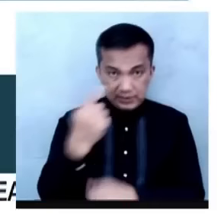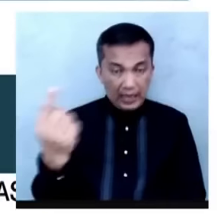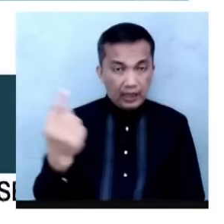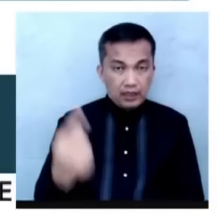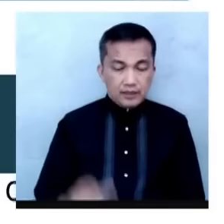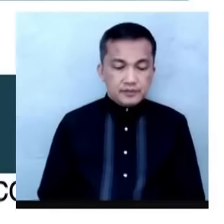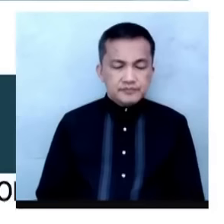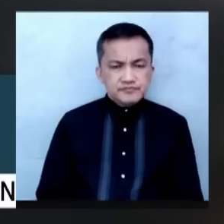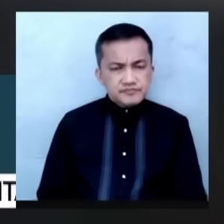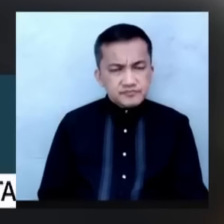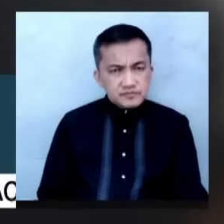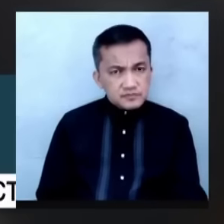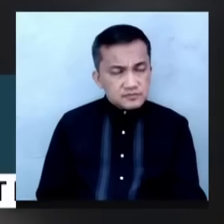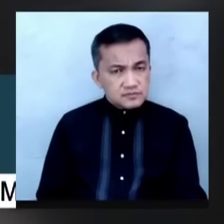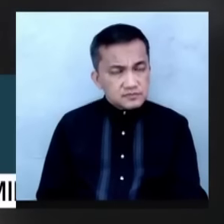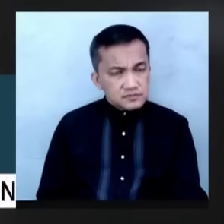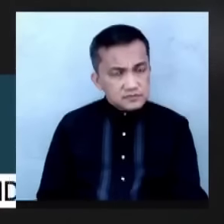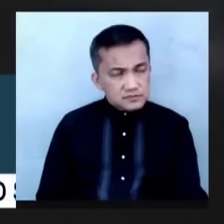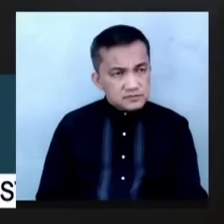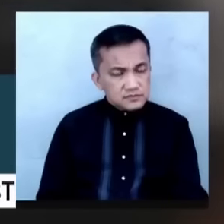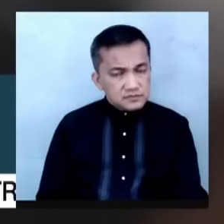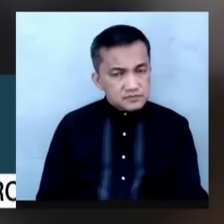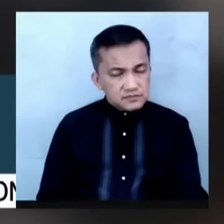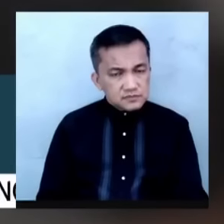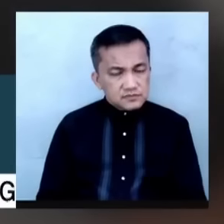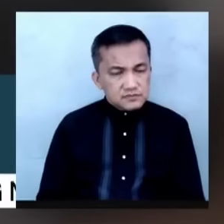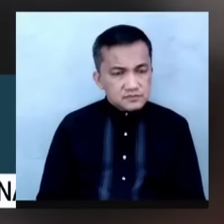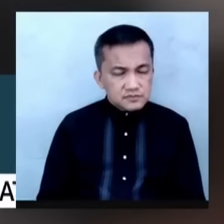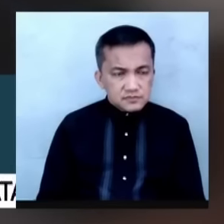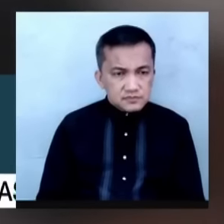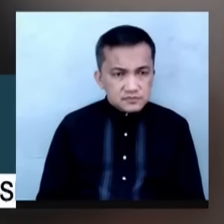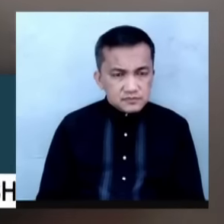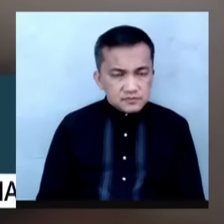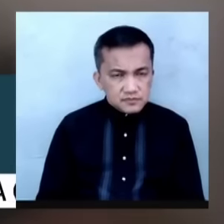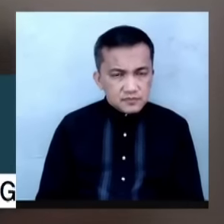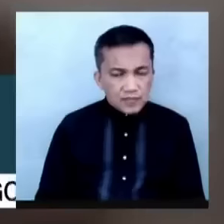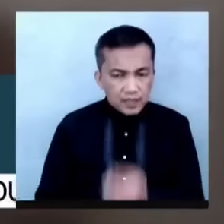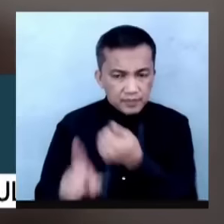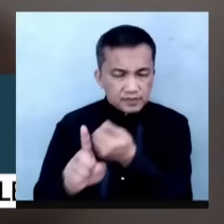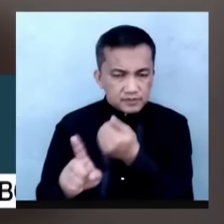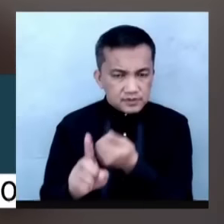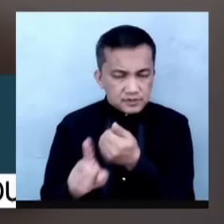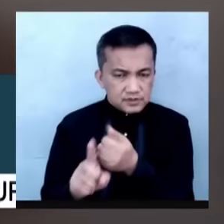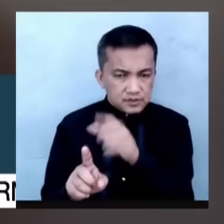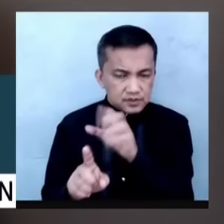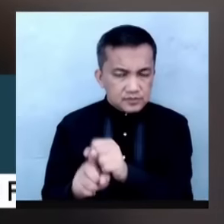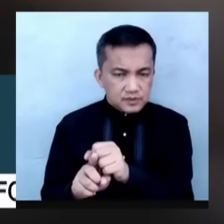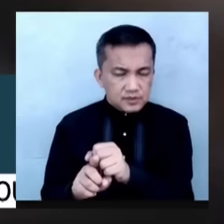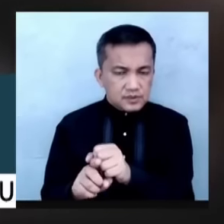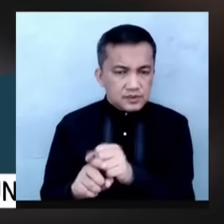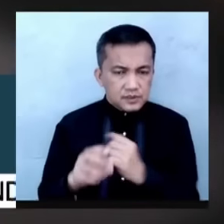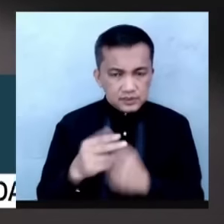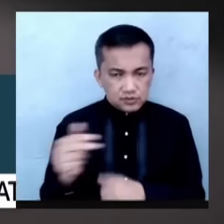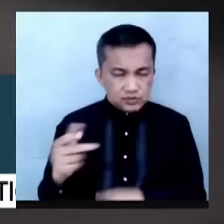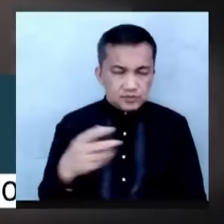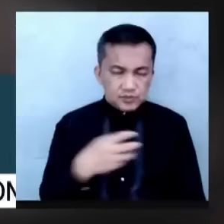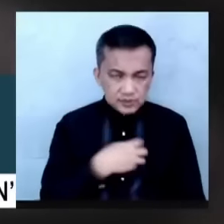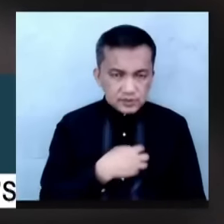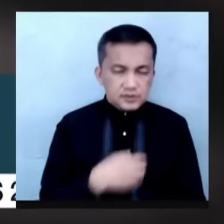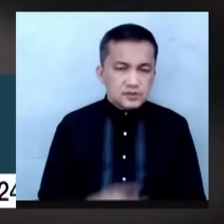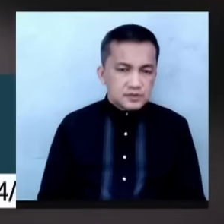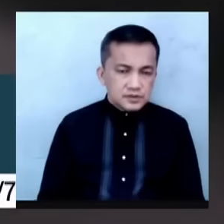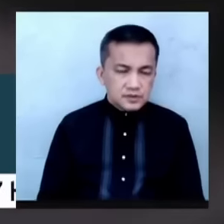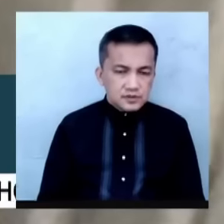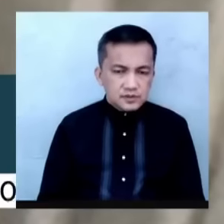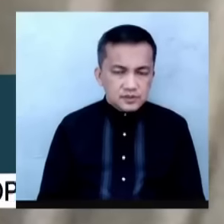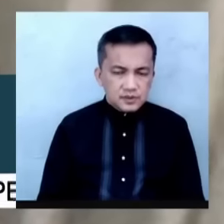Carmina, from what we learned from the Bureau of Immigration, she was just by herself when she was arrested by the Indonesian police. So we are still